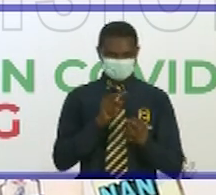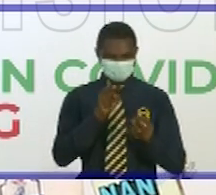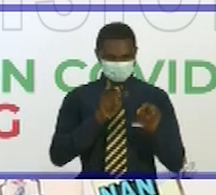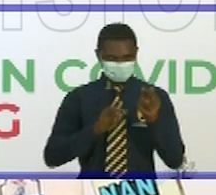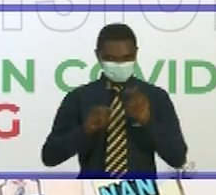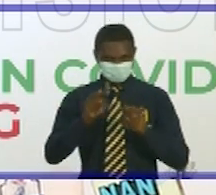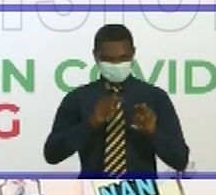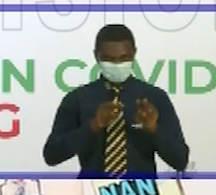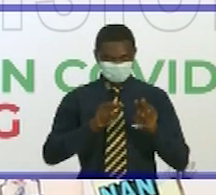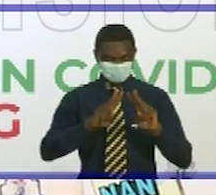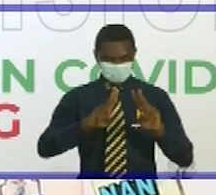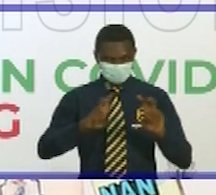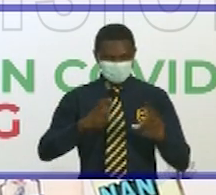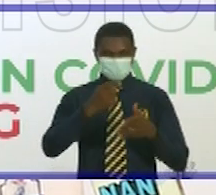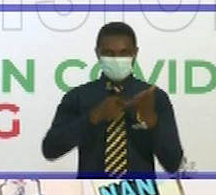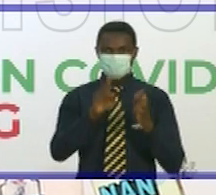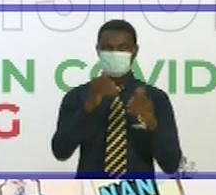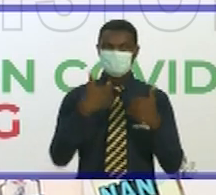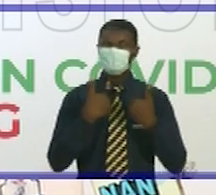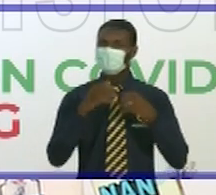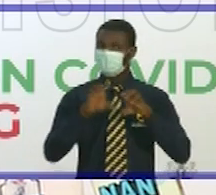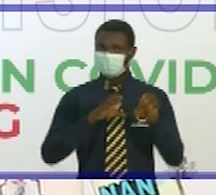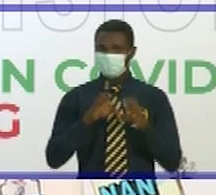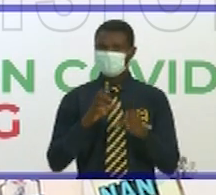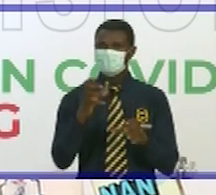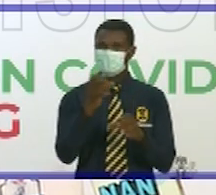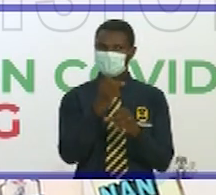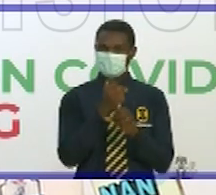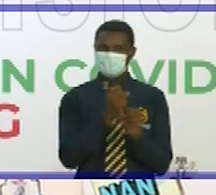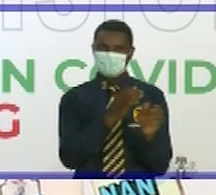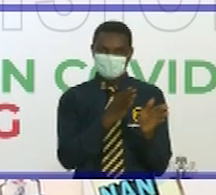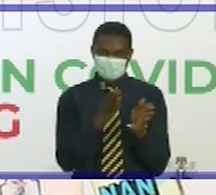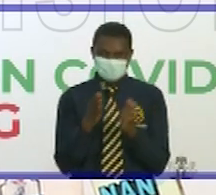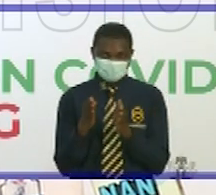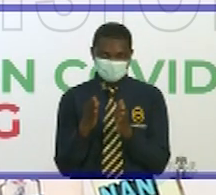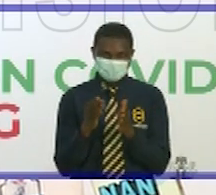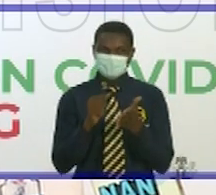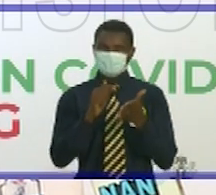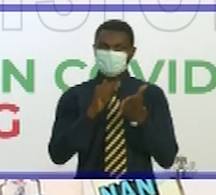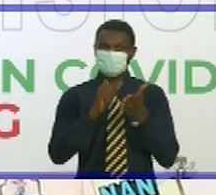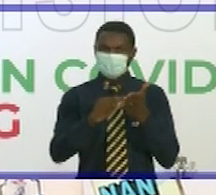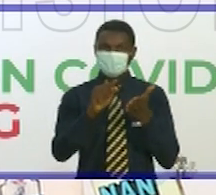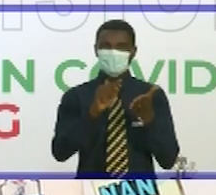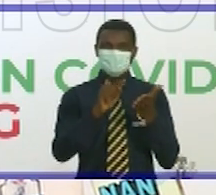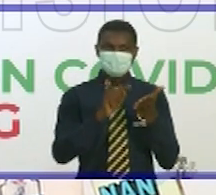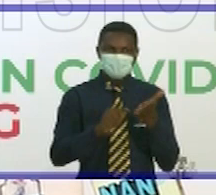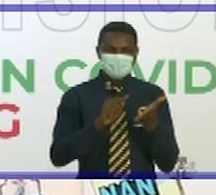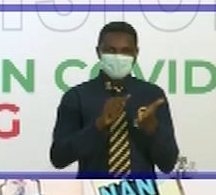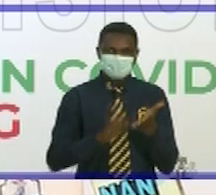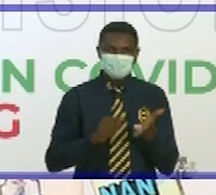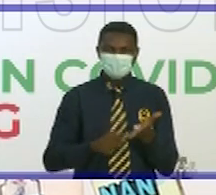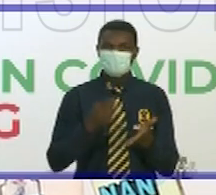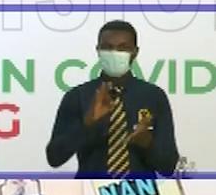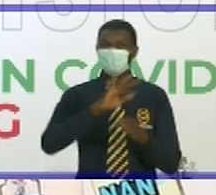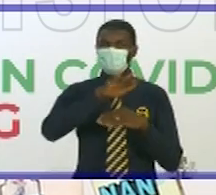have done, like a template. We gave a template there. Tick, checklist of what we have